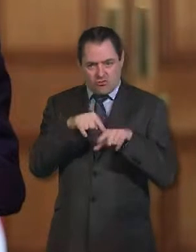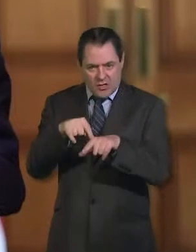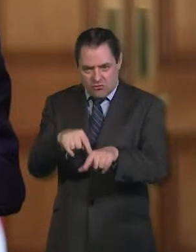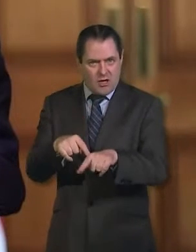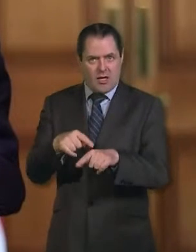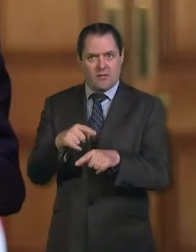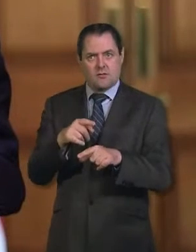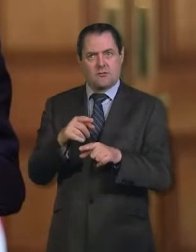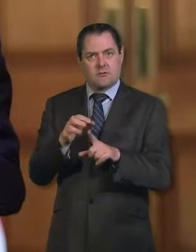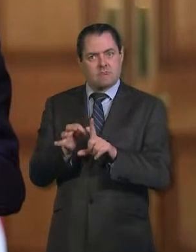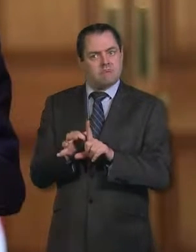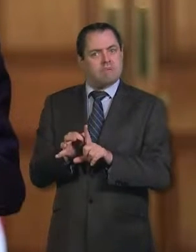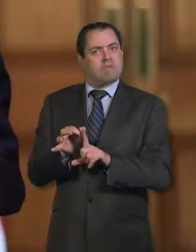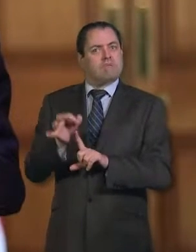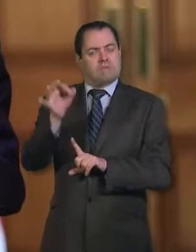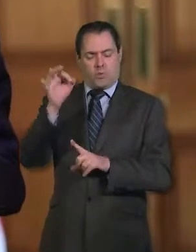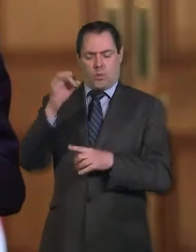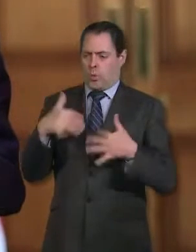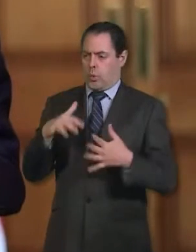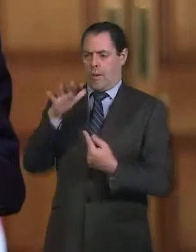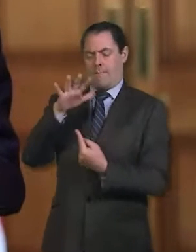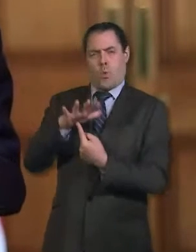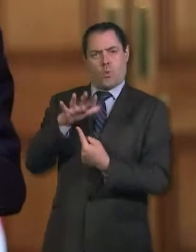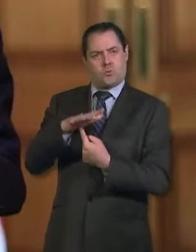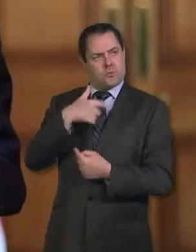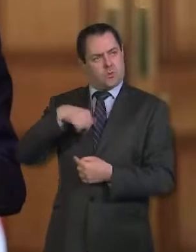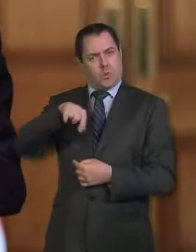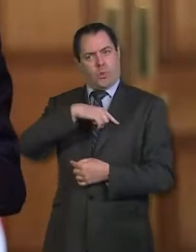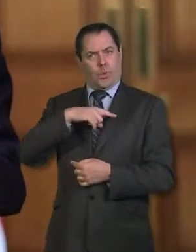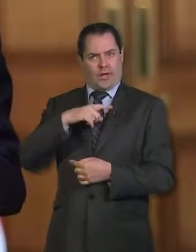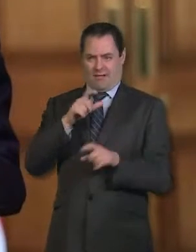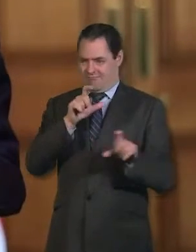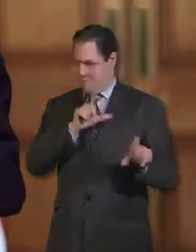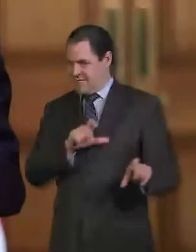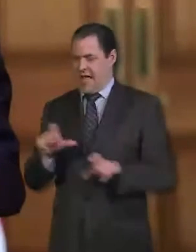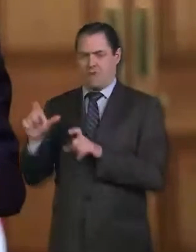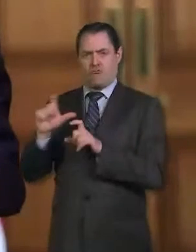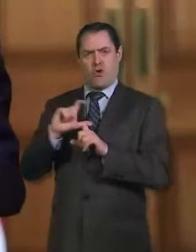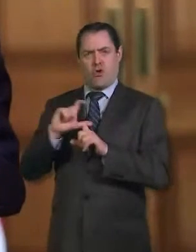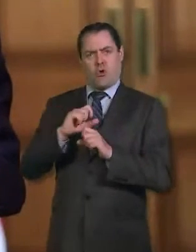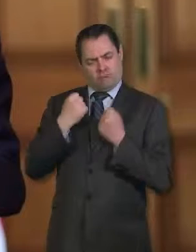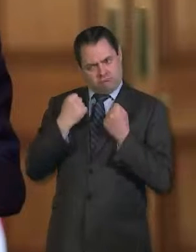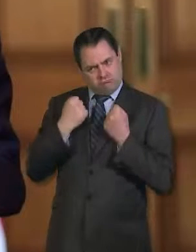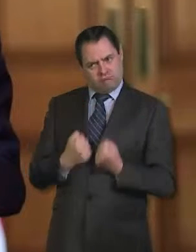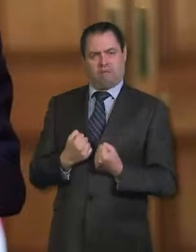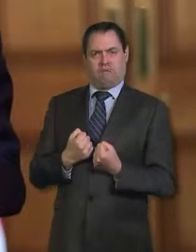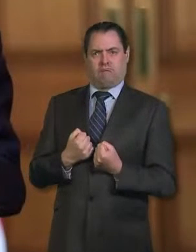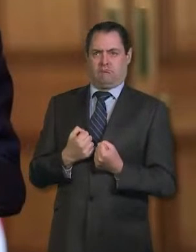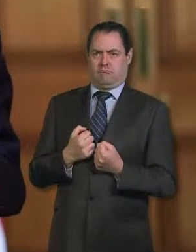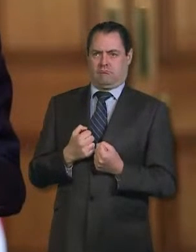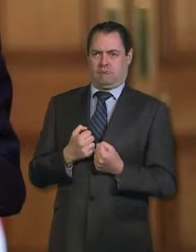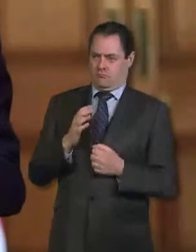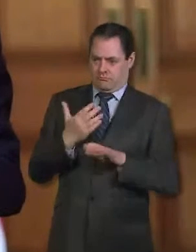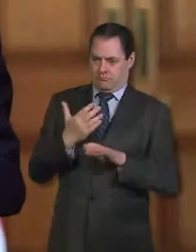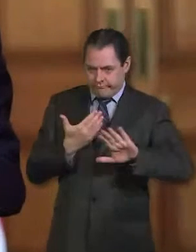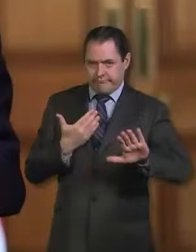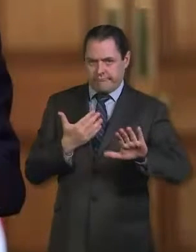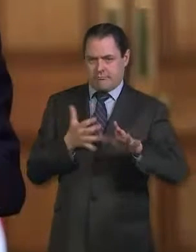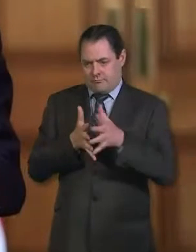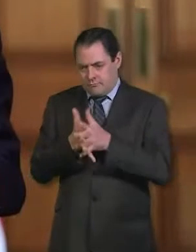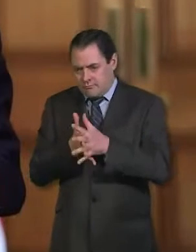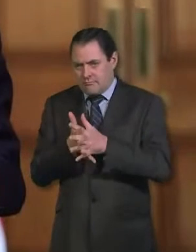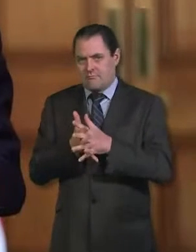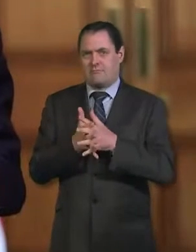important that as a nation we keep our resolve. Everybody has a part to play in this, and everybody needs